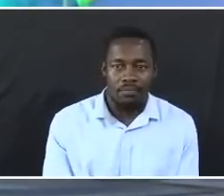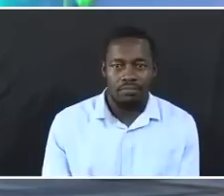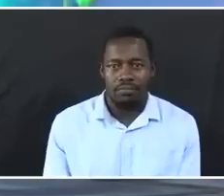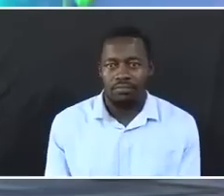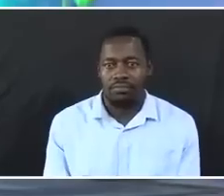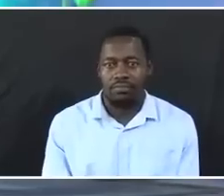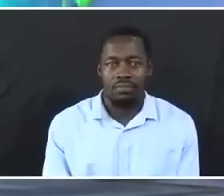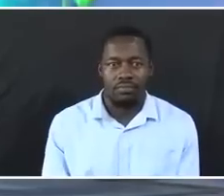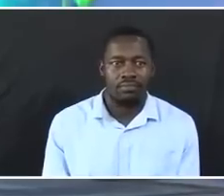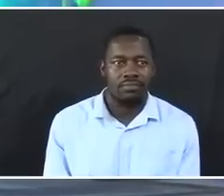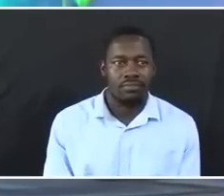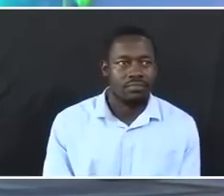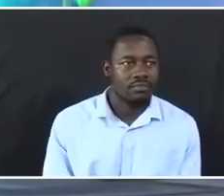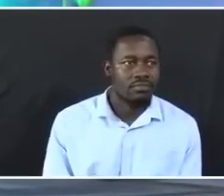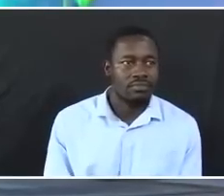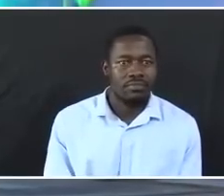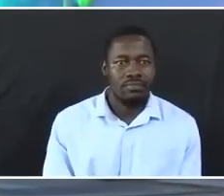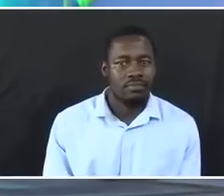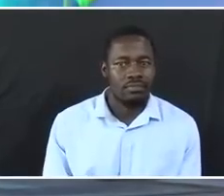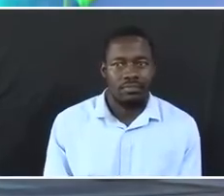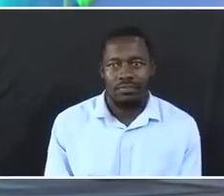Allow me begin it from